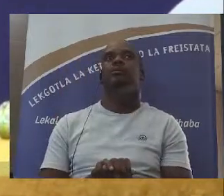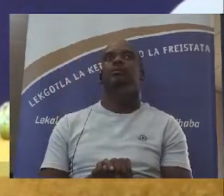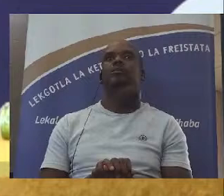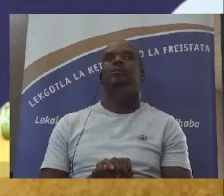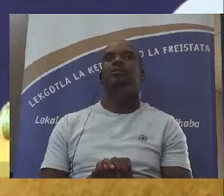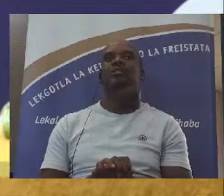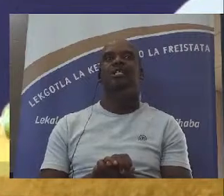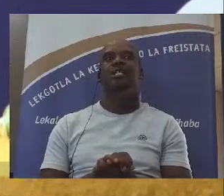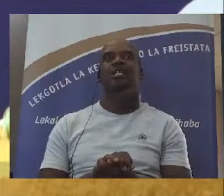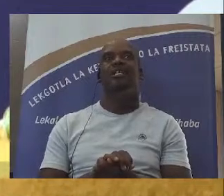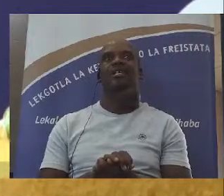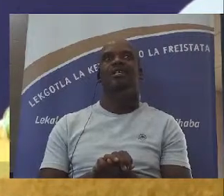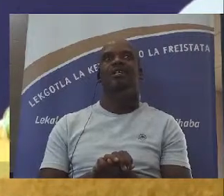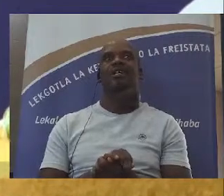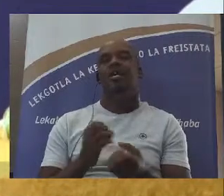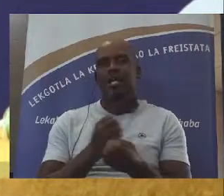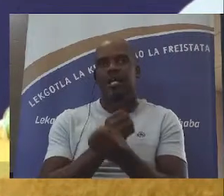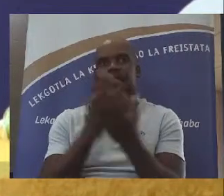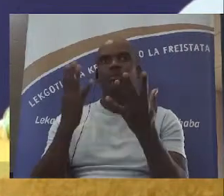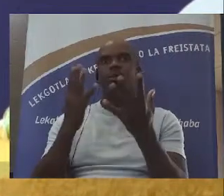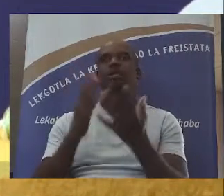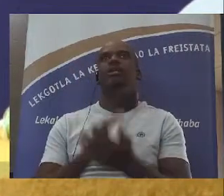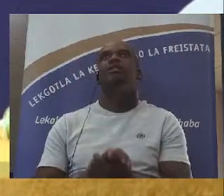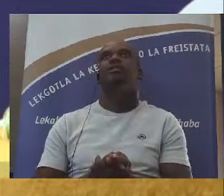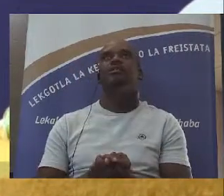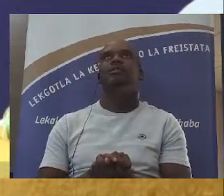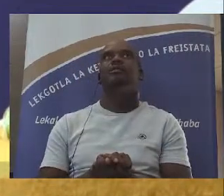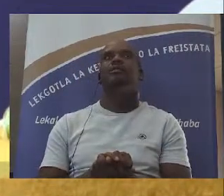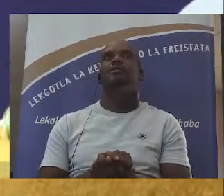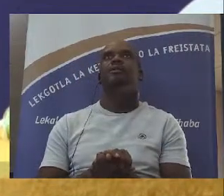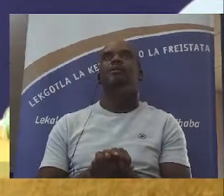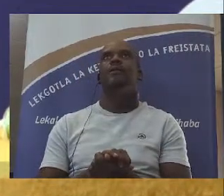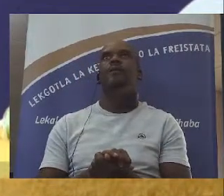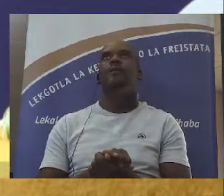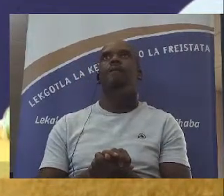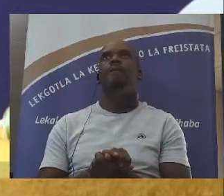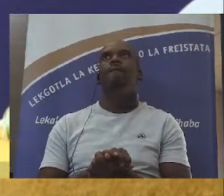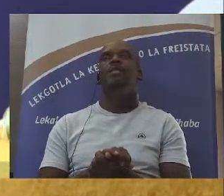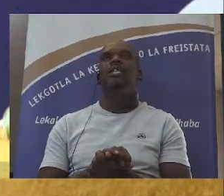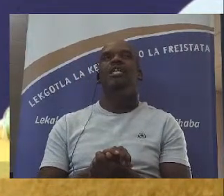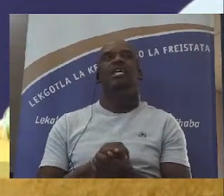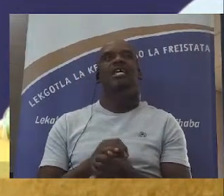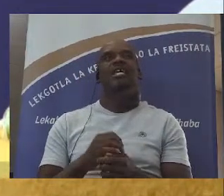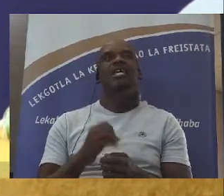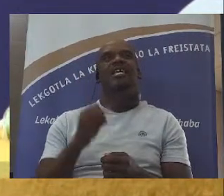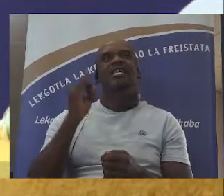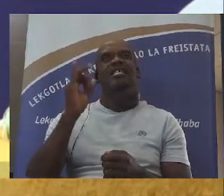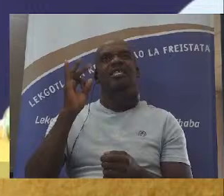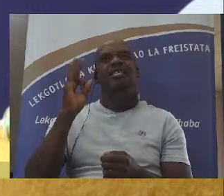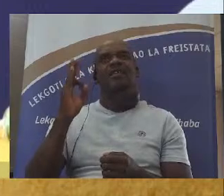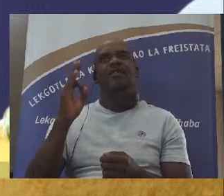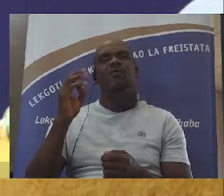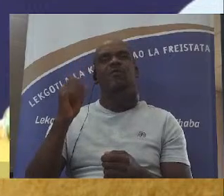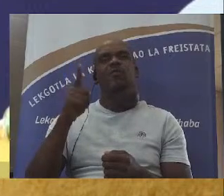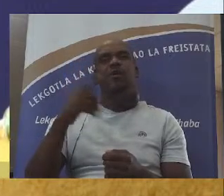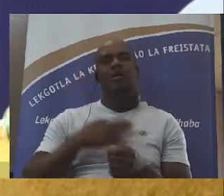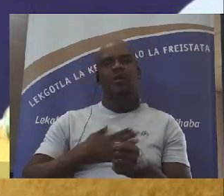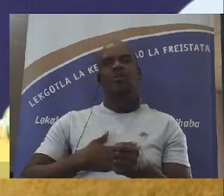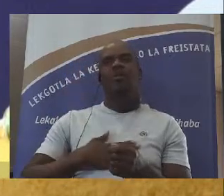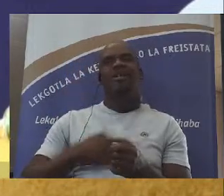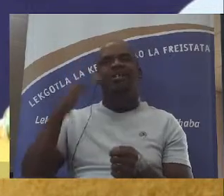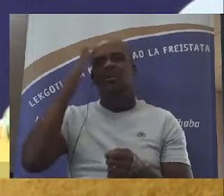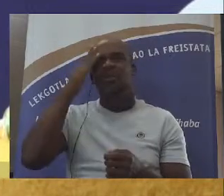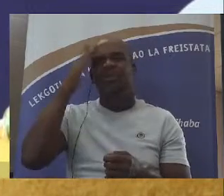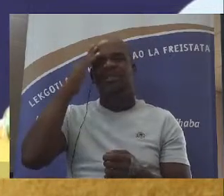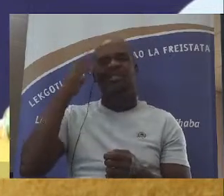Na le ntho e re bitsang ka hore ke exploration. Exploration ke ha o batla ho tseba hore mona petrol